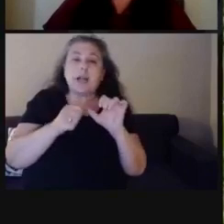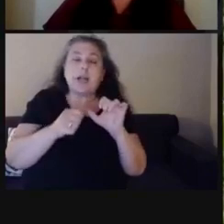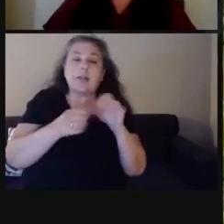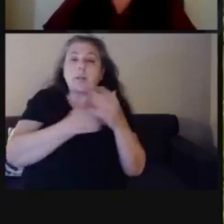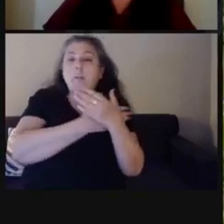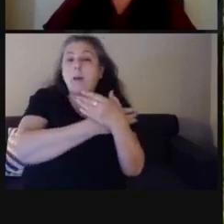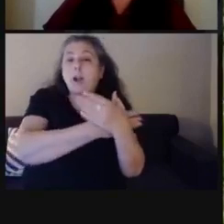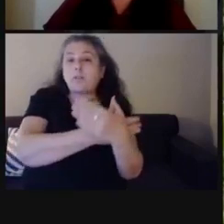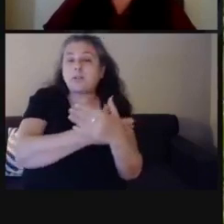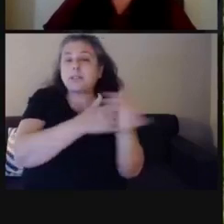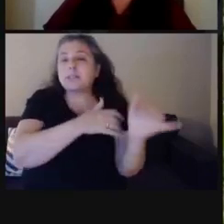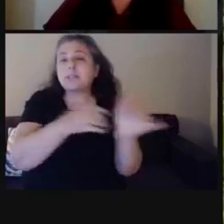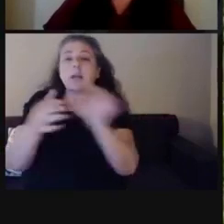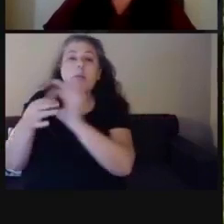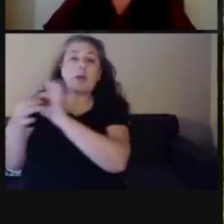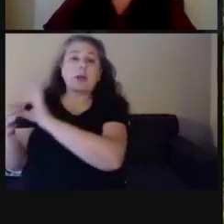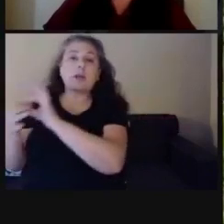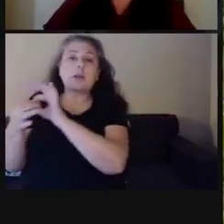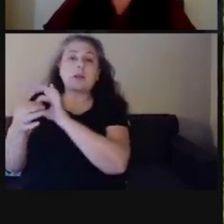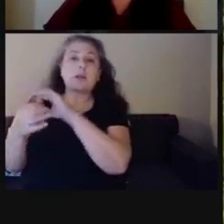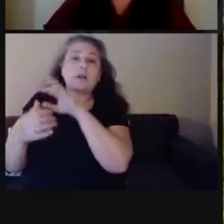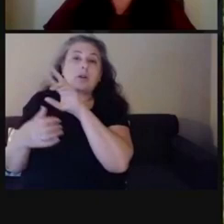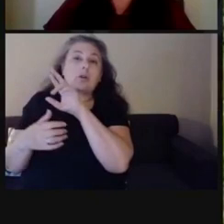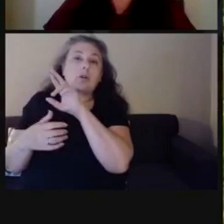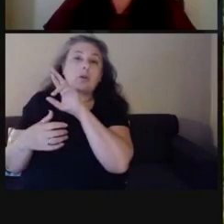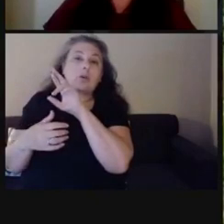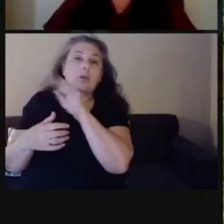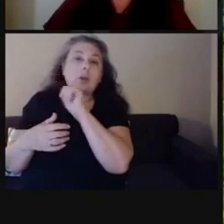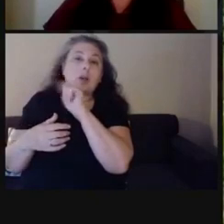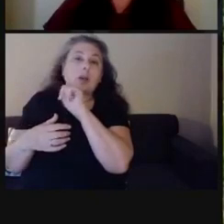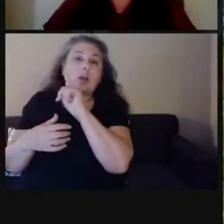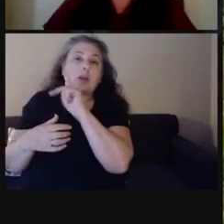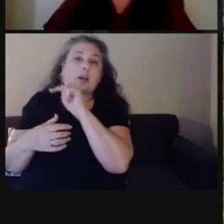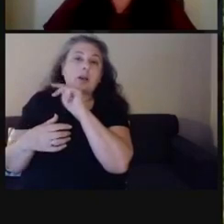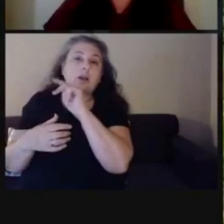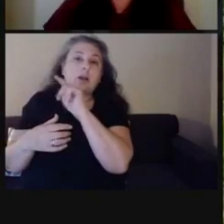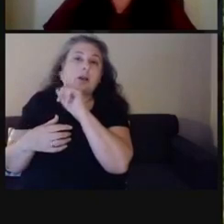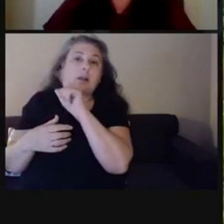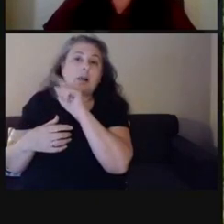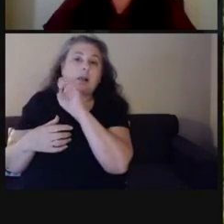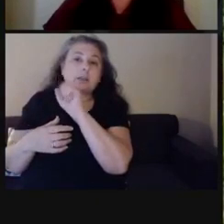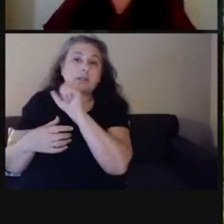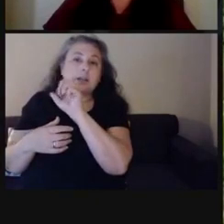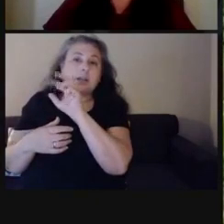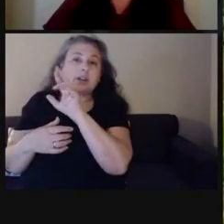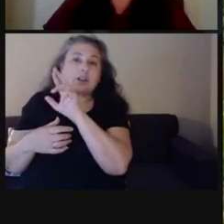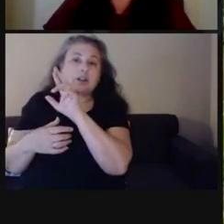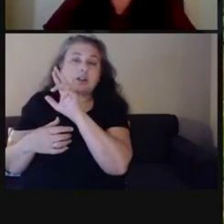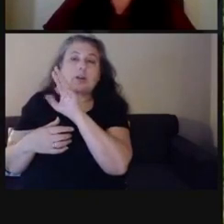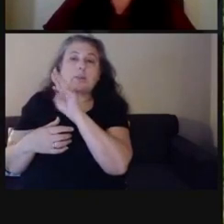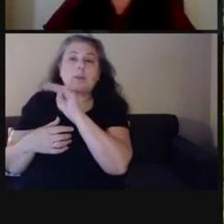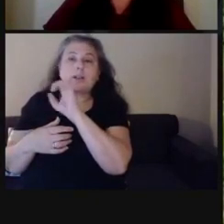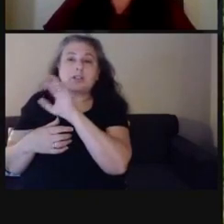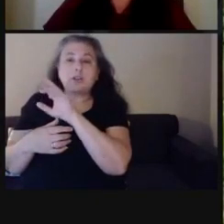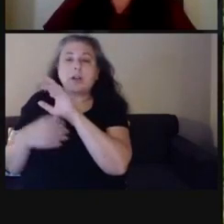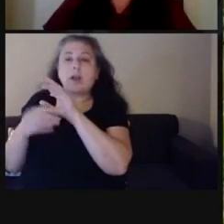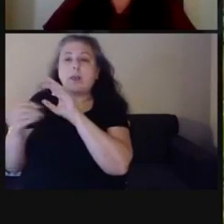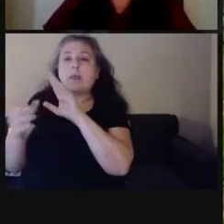It's the same relationship that a rattlesnake master and the rattlesnake master borer moth